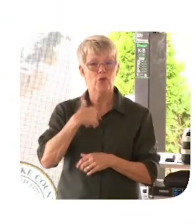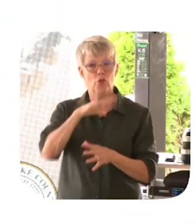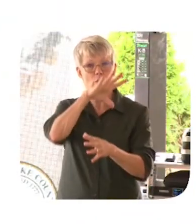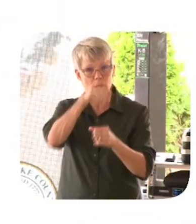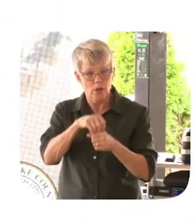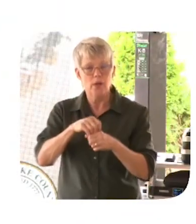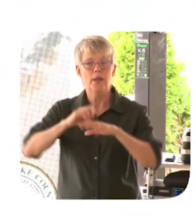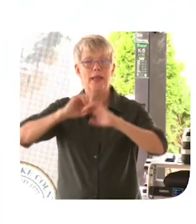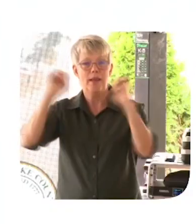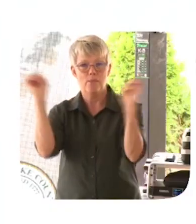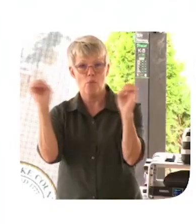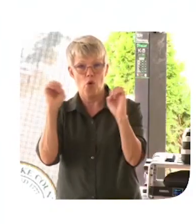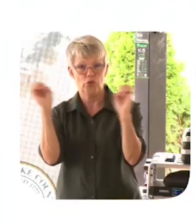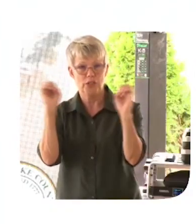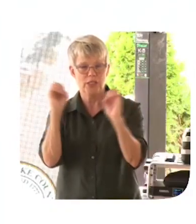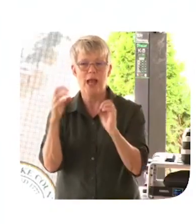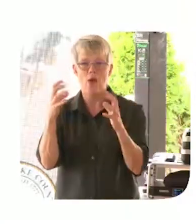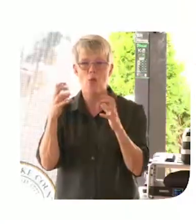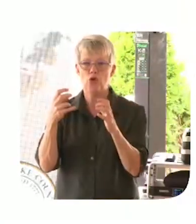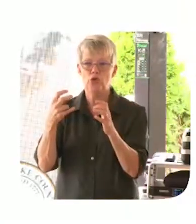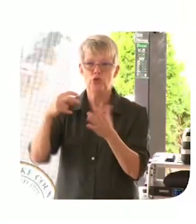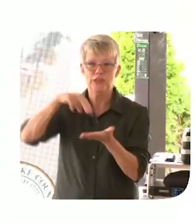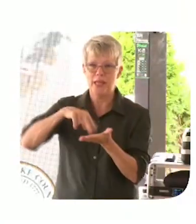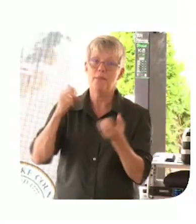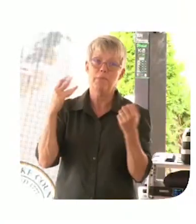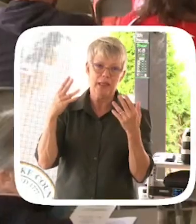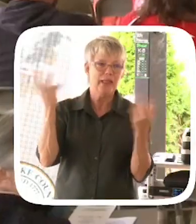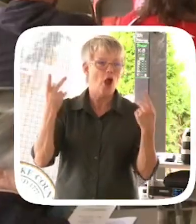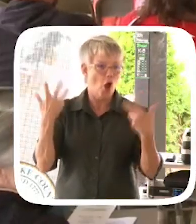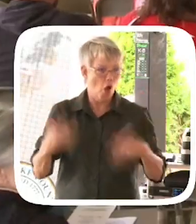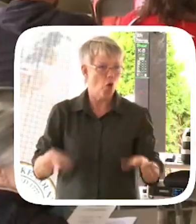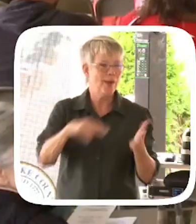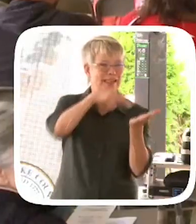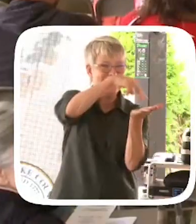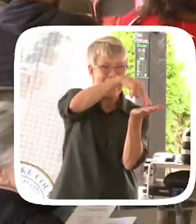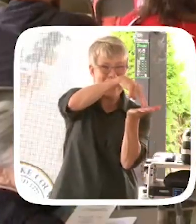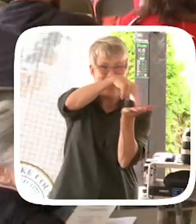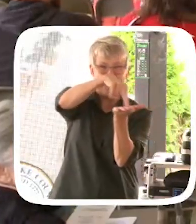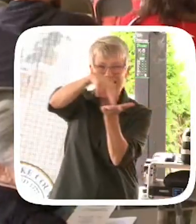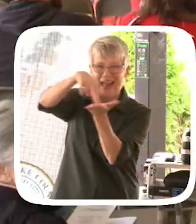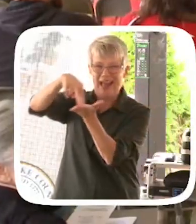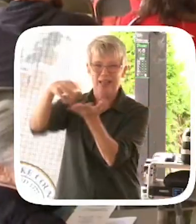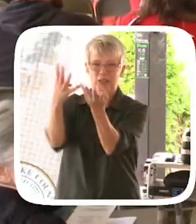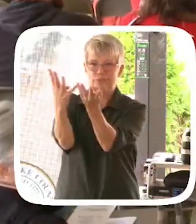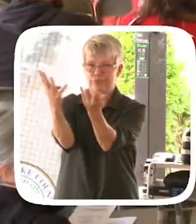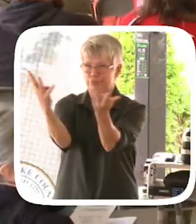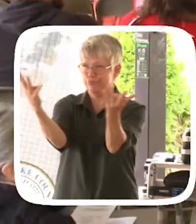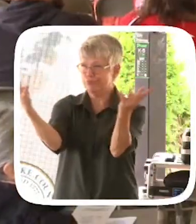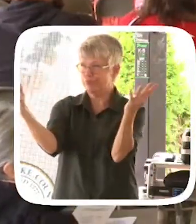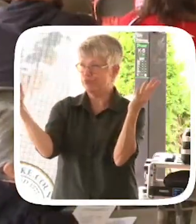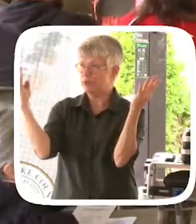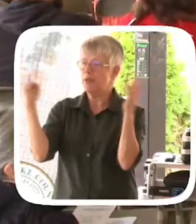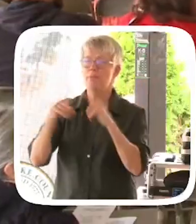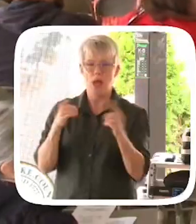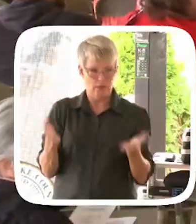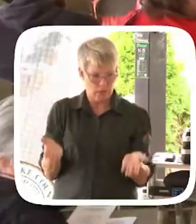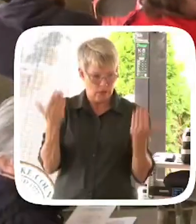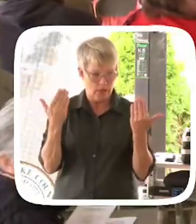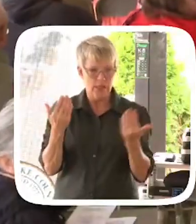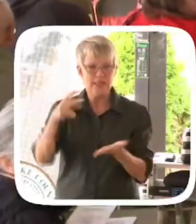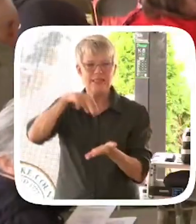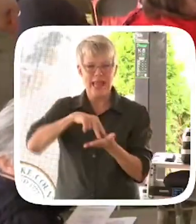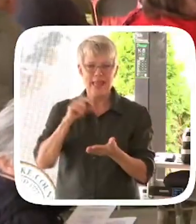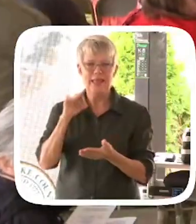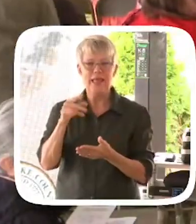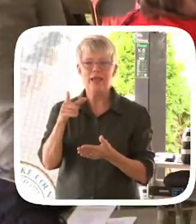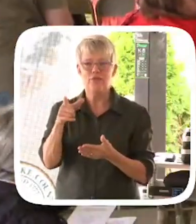in emergency restoration, I want you to stand. I know a lot of them are already standing in the back, but I want all of you guys to stand this morning so we can recognize